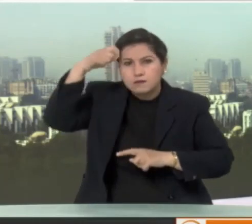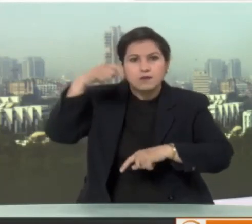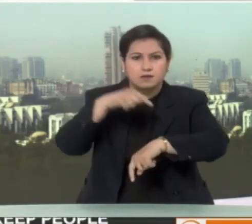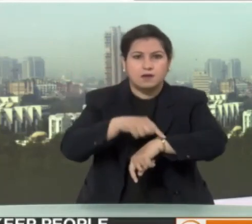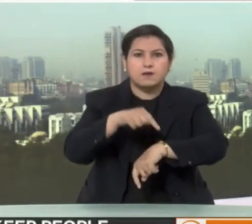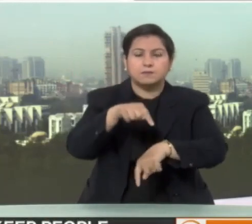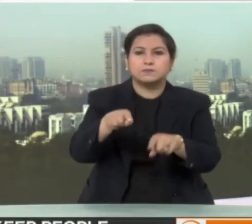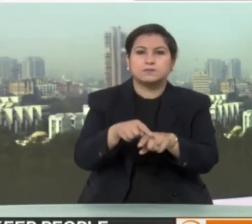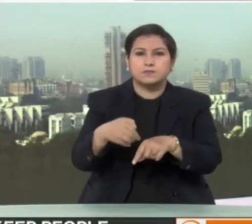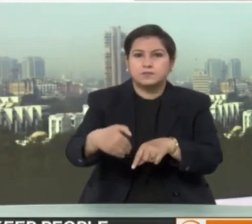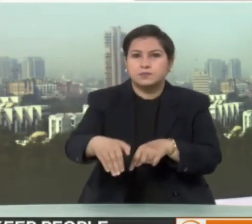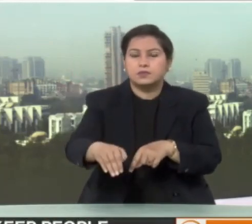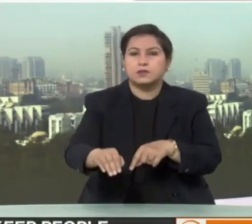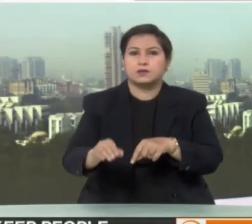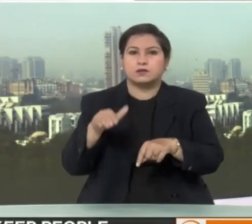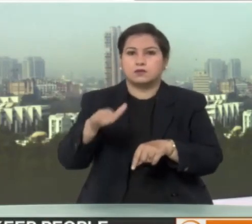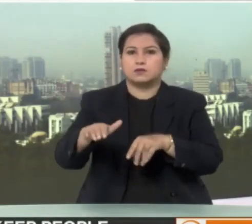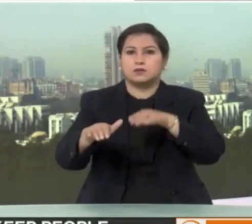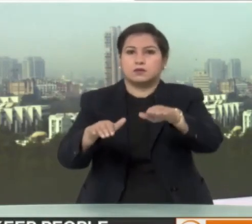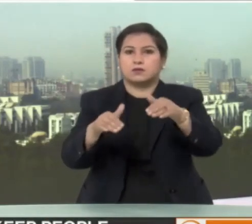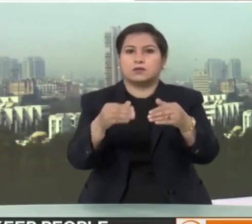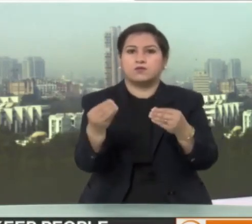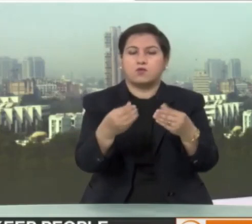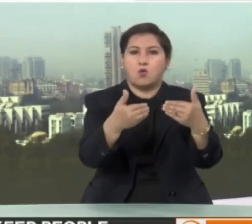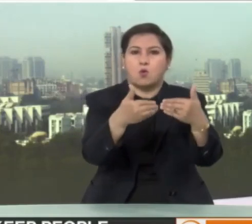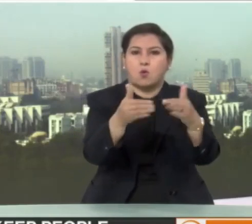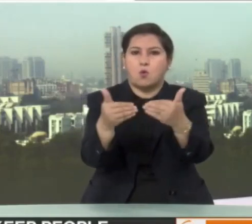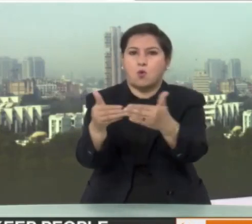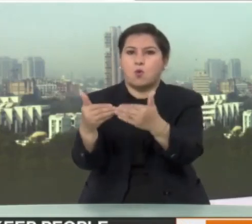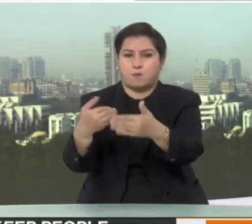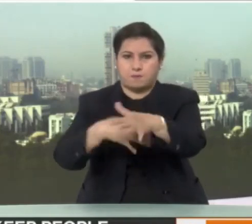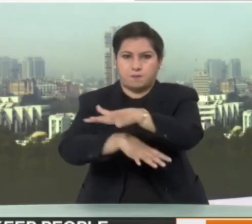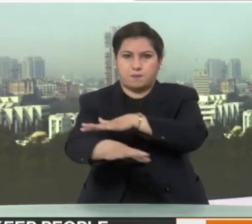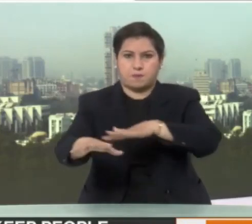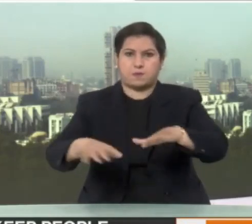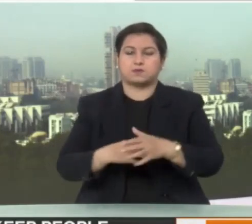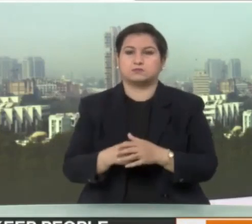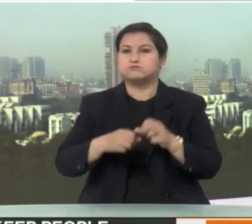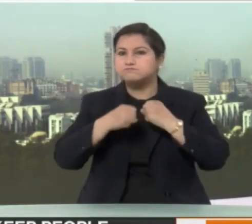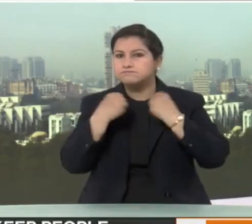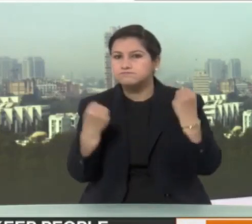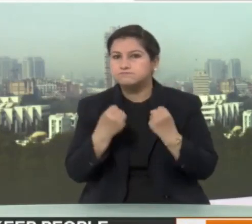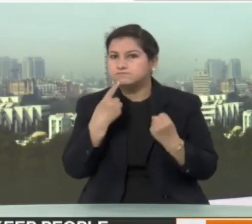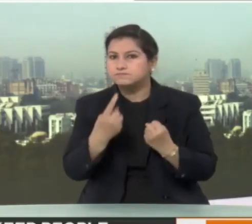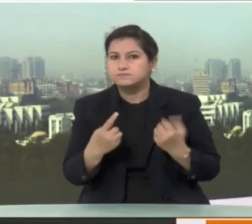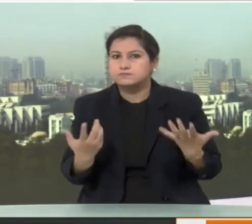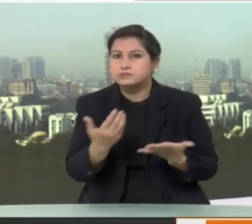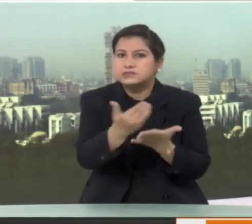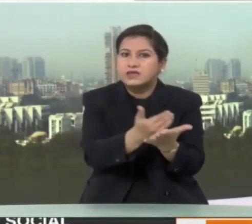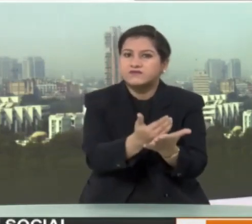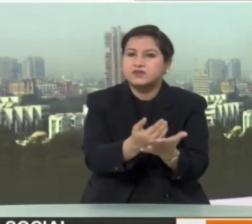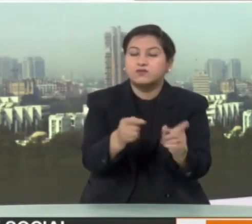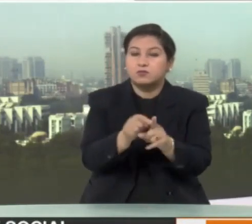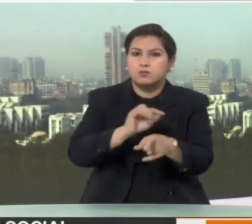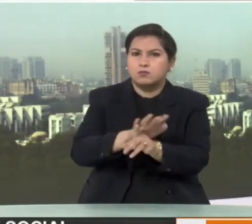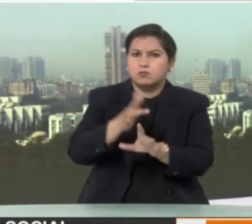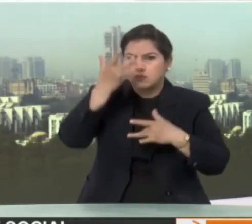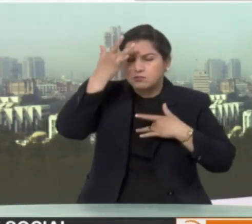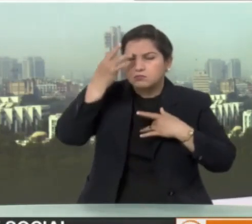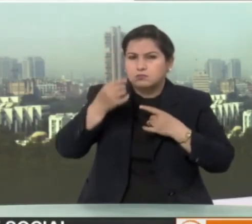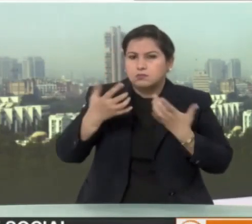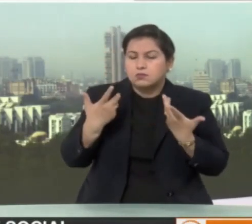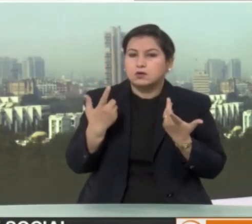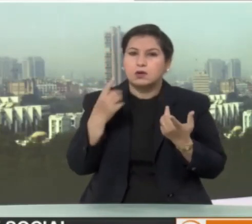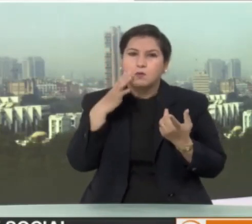the region moves into next phase of statewide reopening plan. In an effort to ensure safety from the spread of